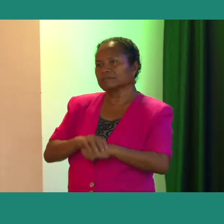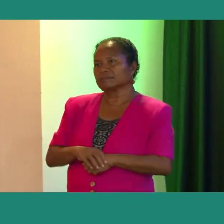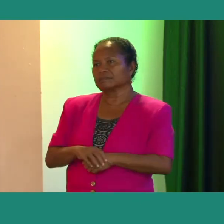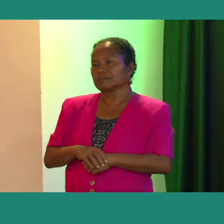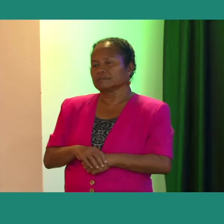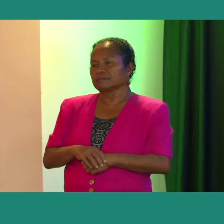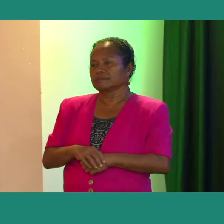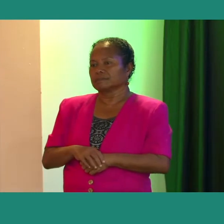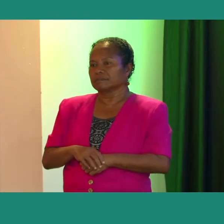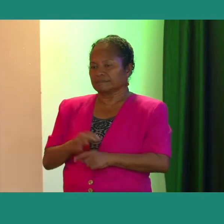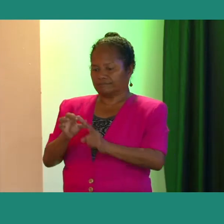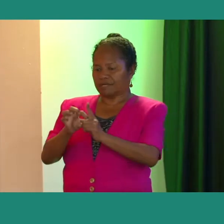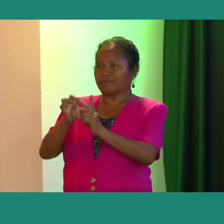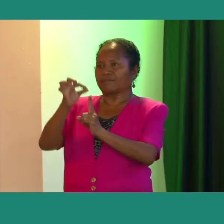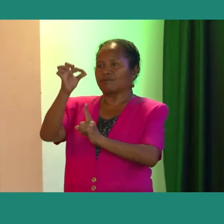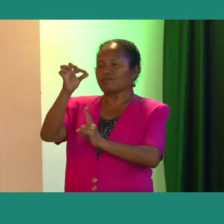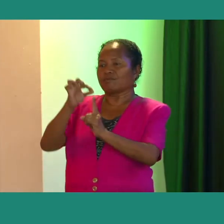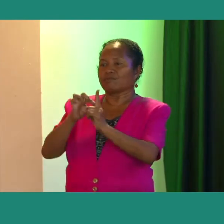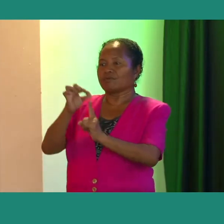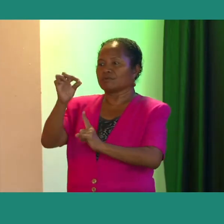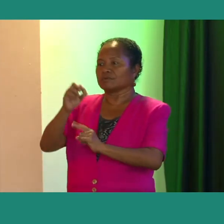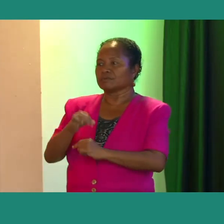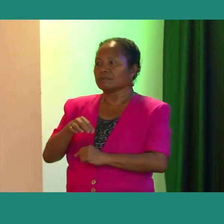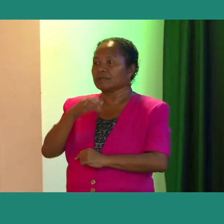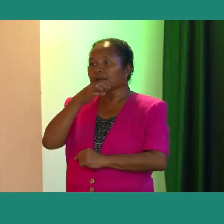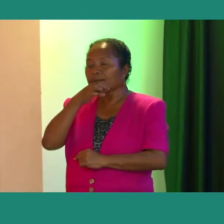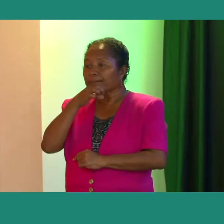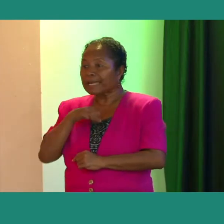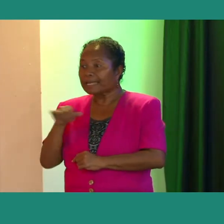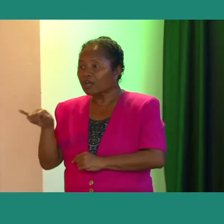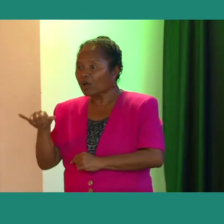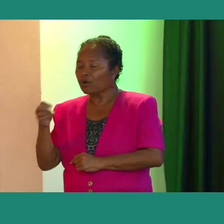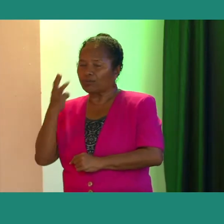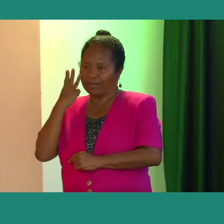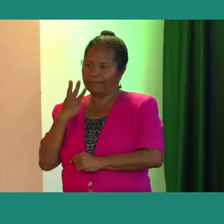and promote value men or women?